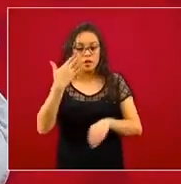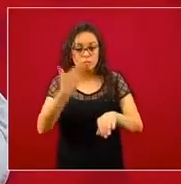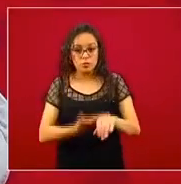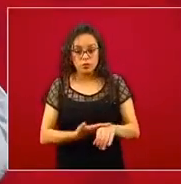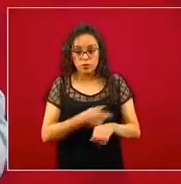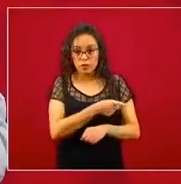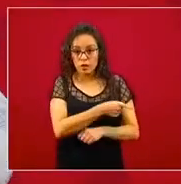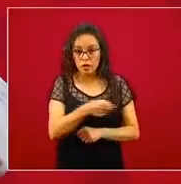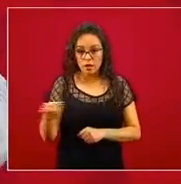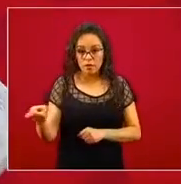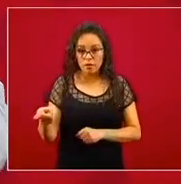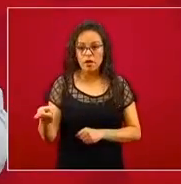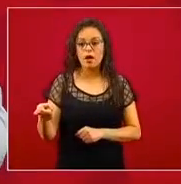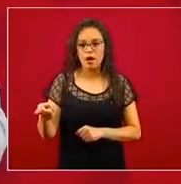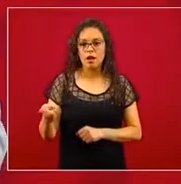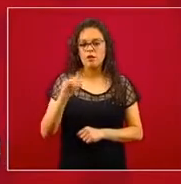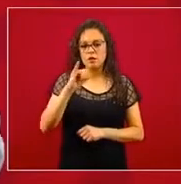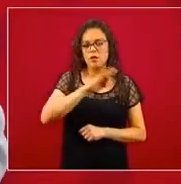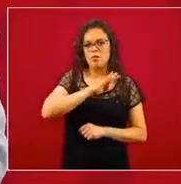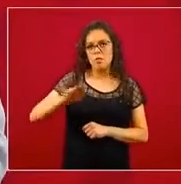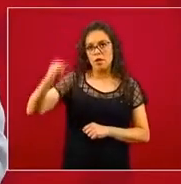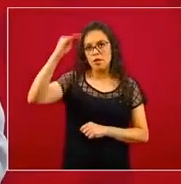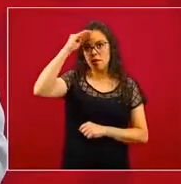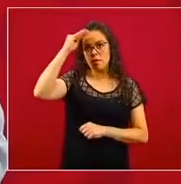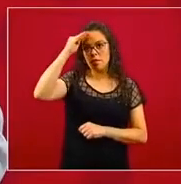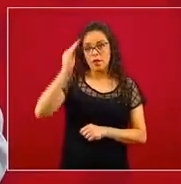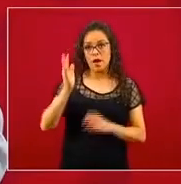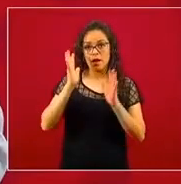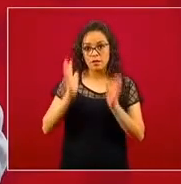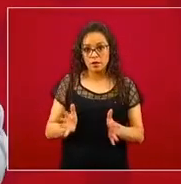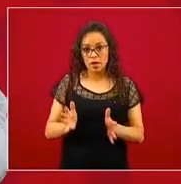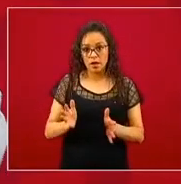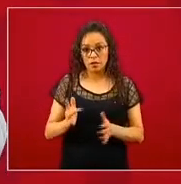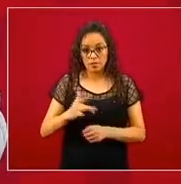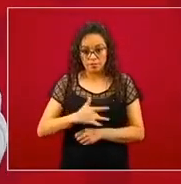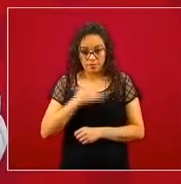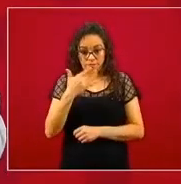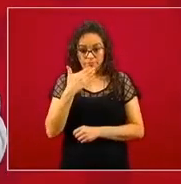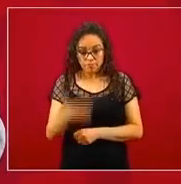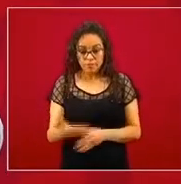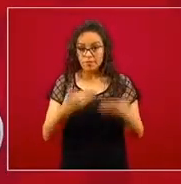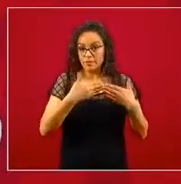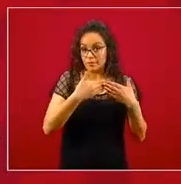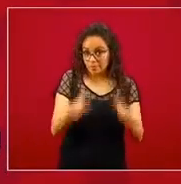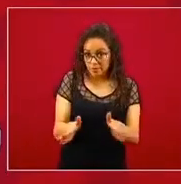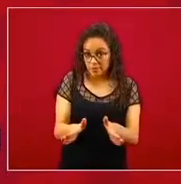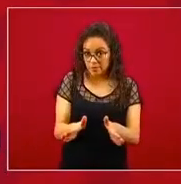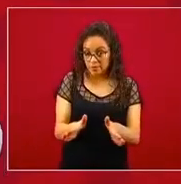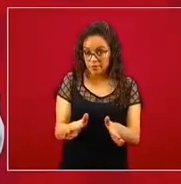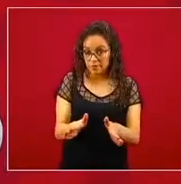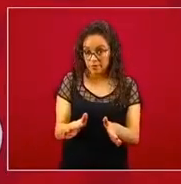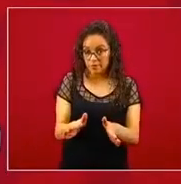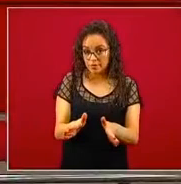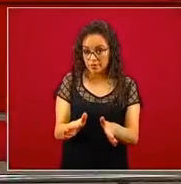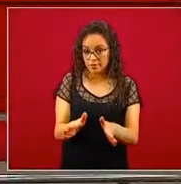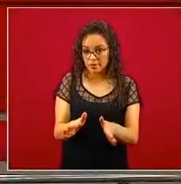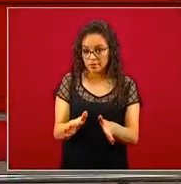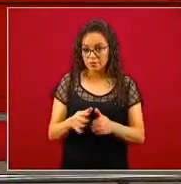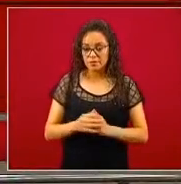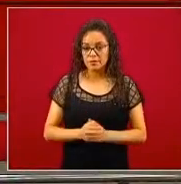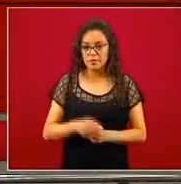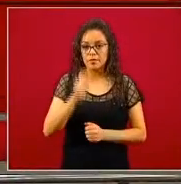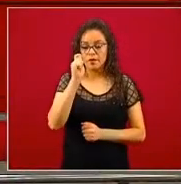health. And also supervised by me and the secretary himself, then we can plan it.